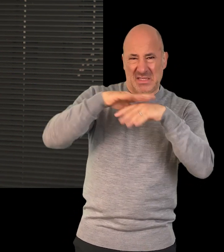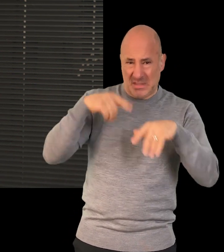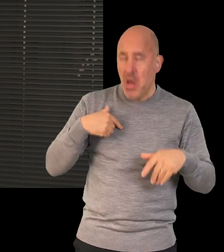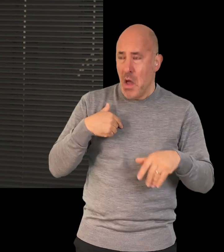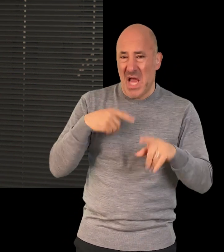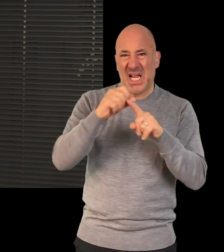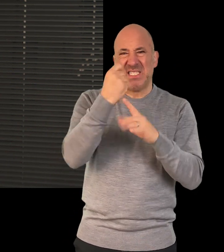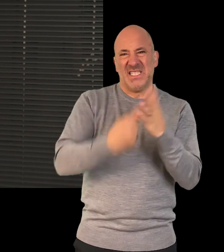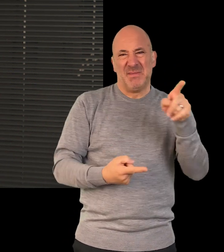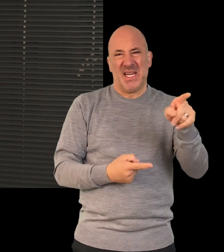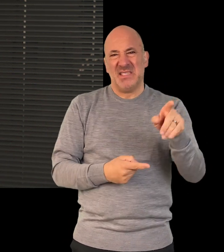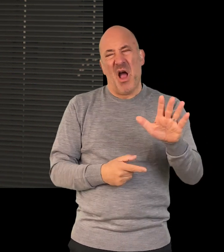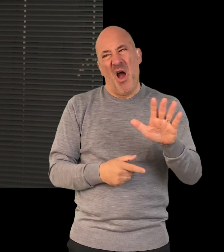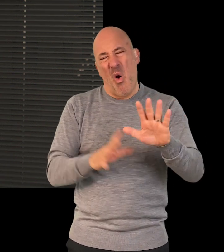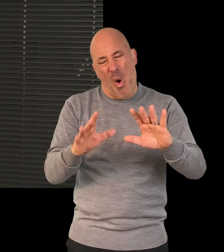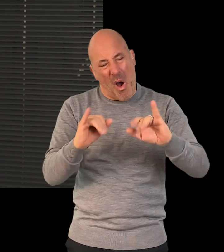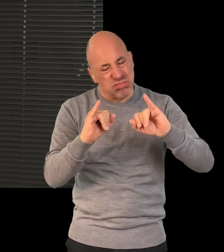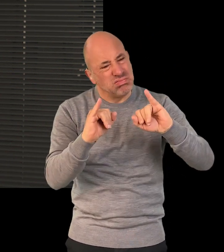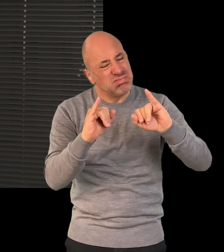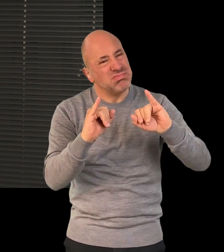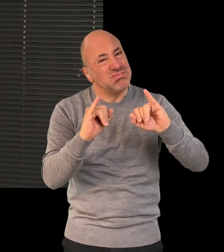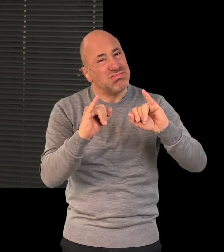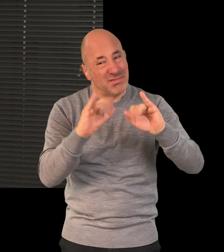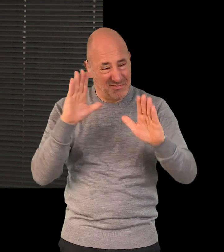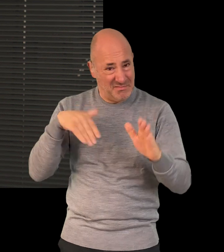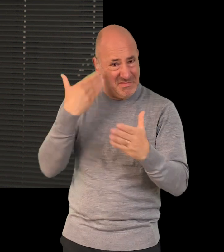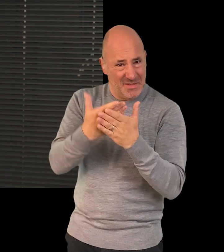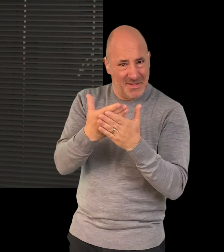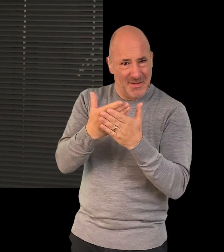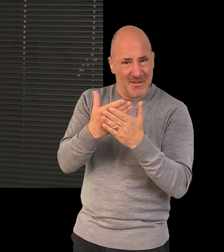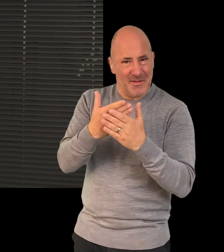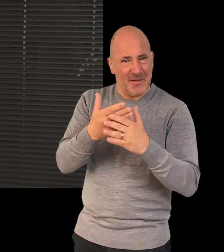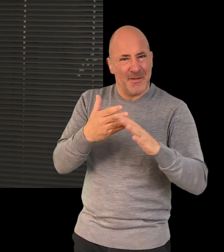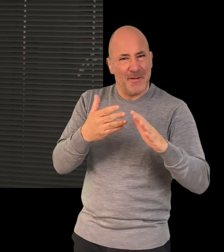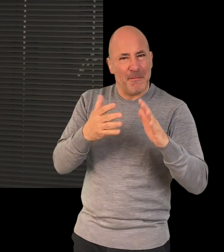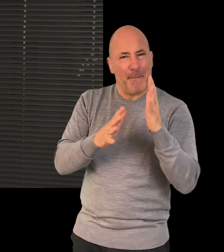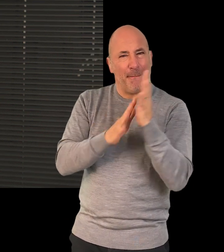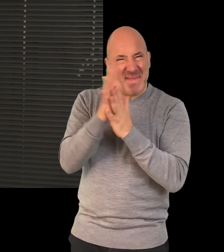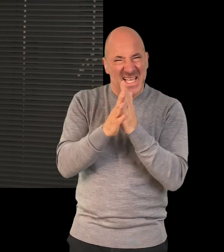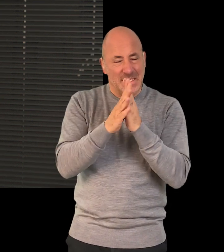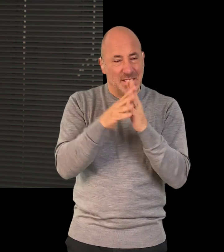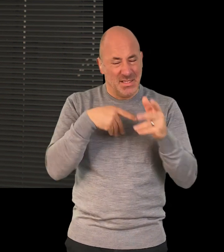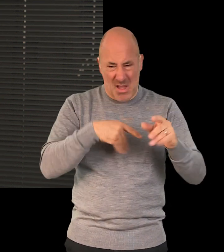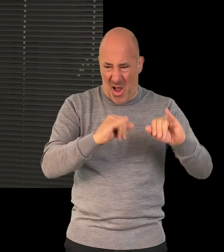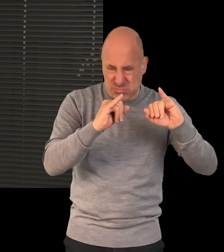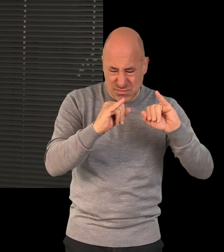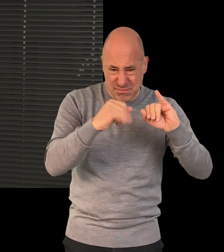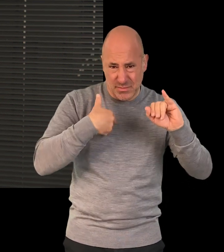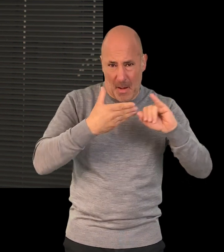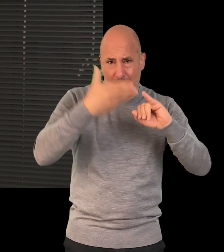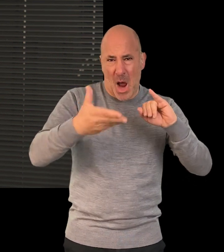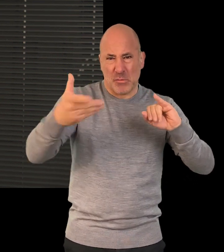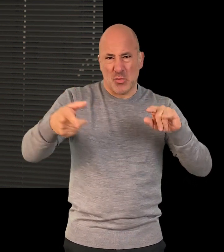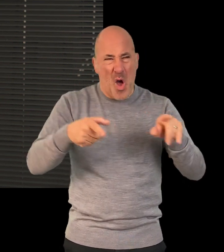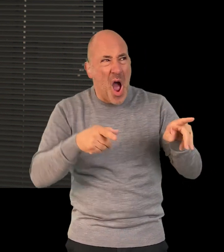see disability as an inherently bad thing, and I think that breeds discomfort and it breeds